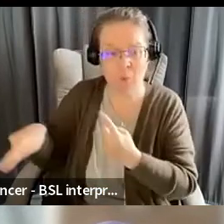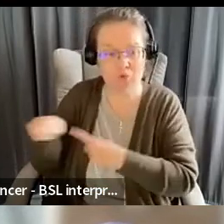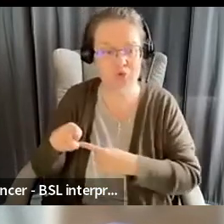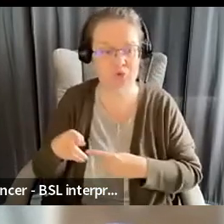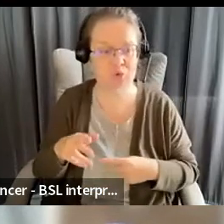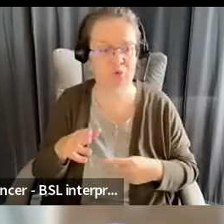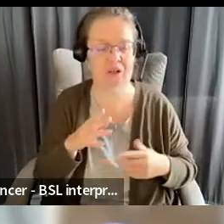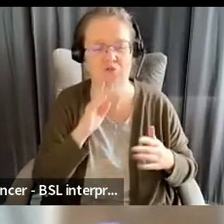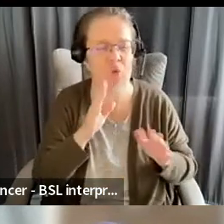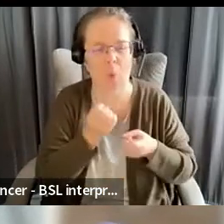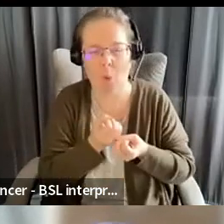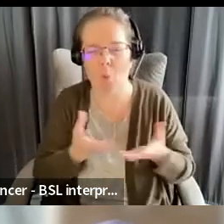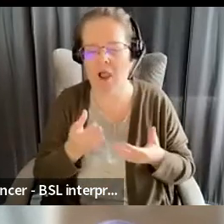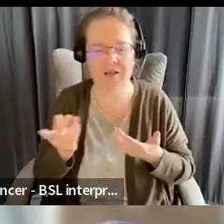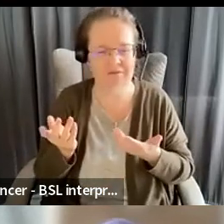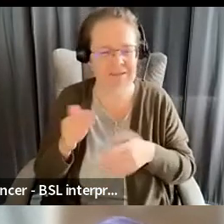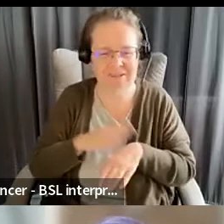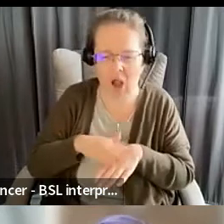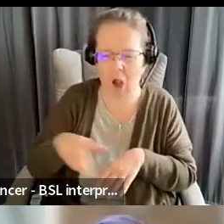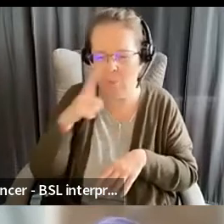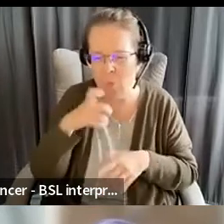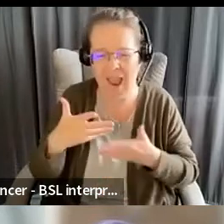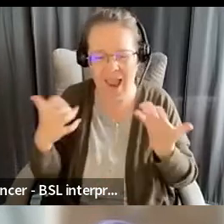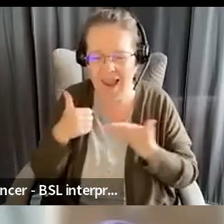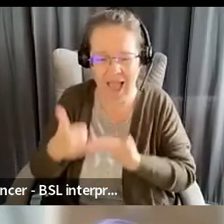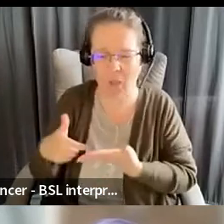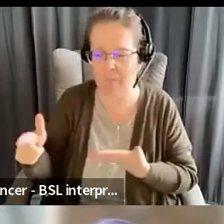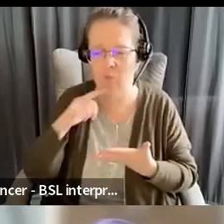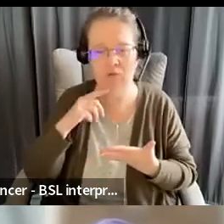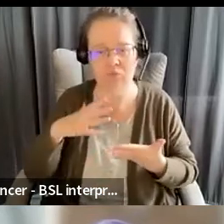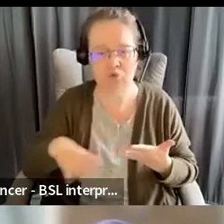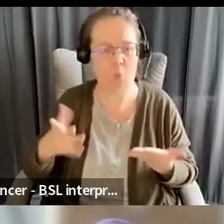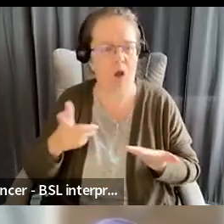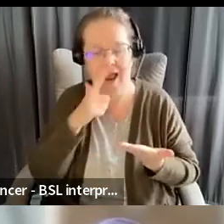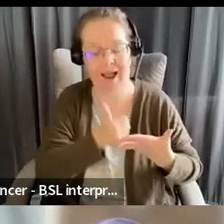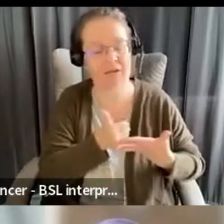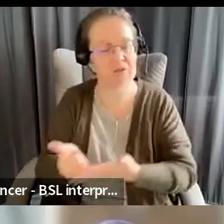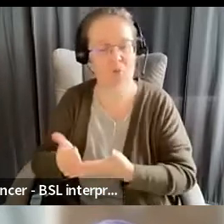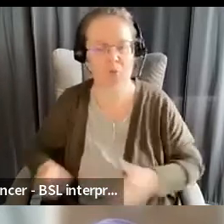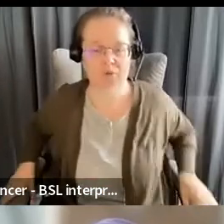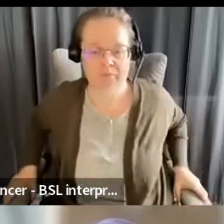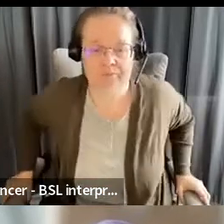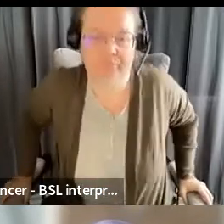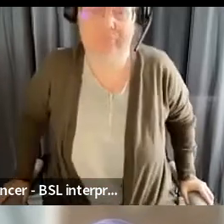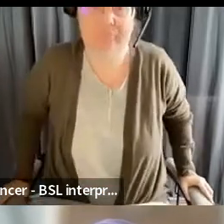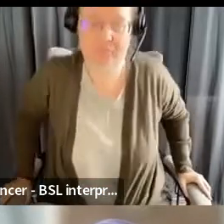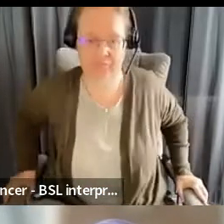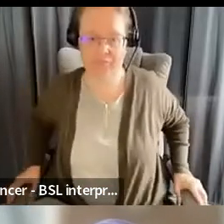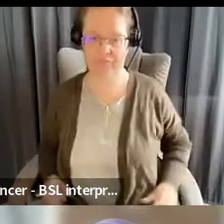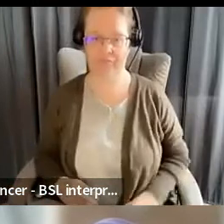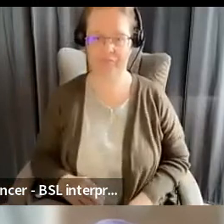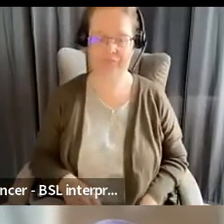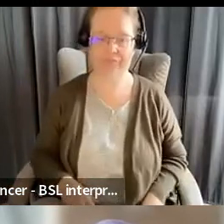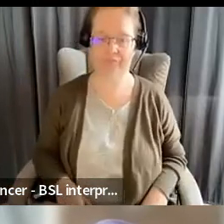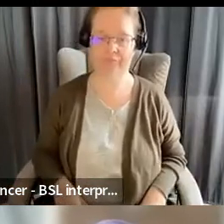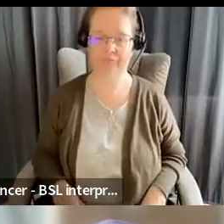through any difficult time, or with any help that you might require or assistance. Now, Beth, just with you, and Andrew as well, if you